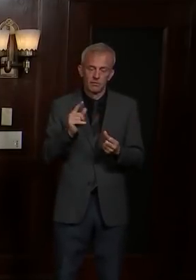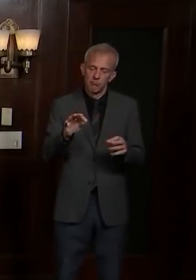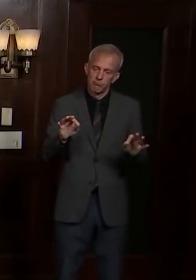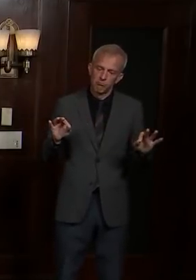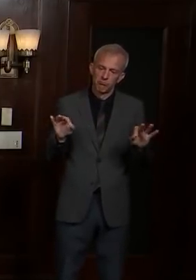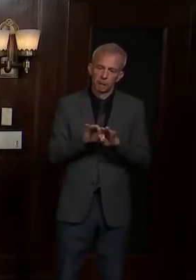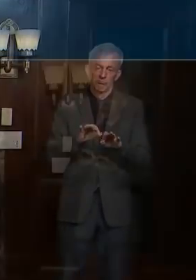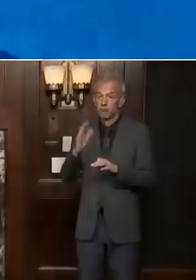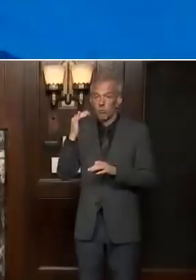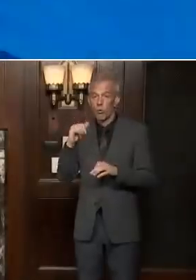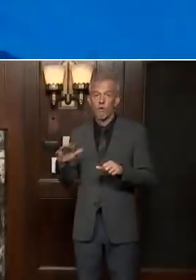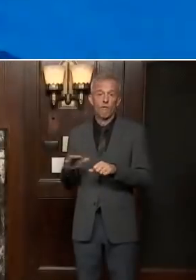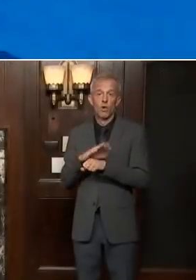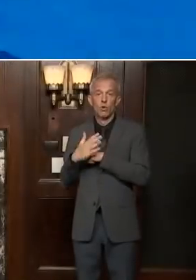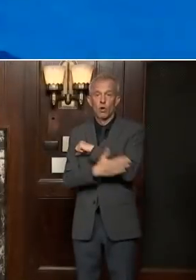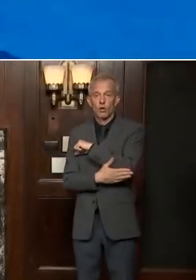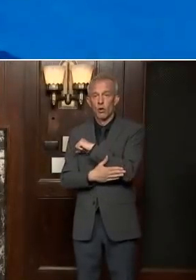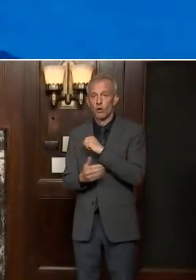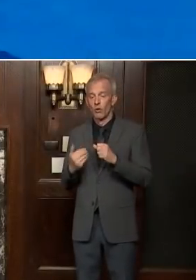general emergency hospitals, there are